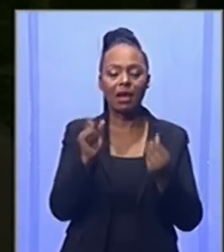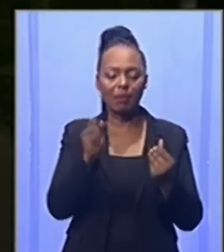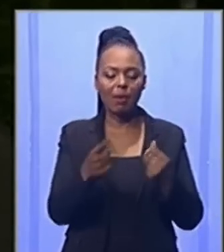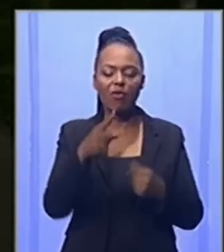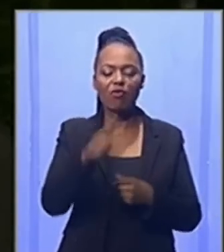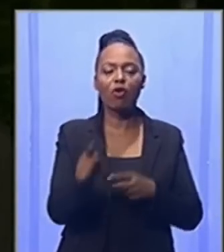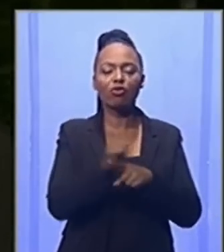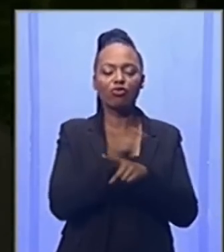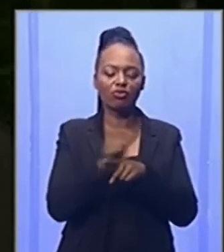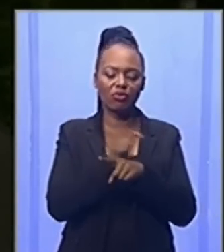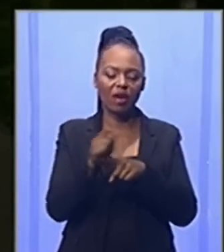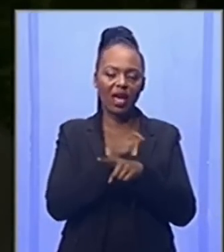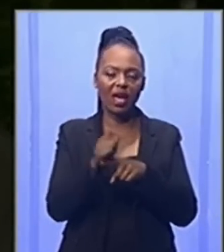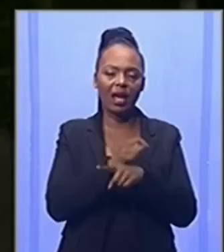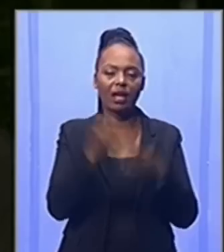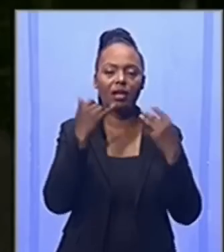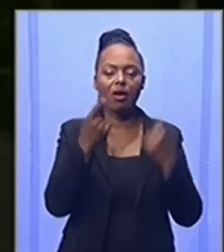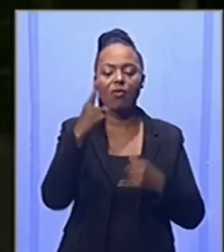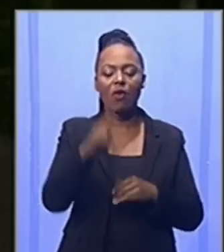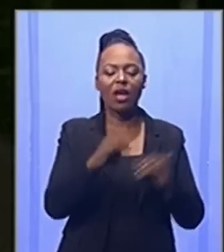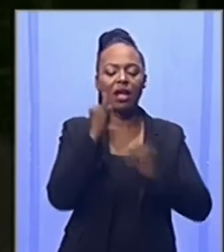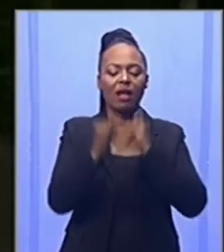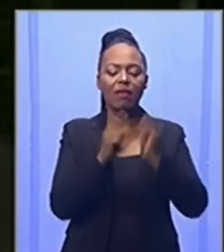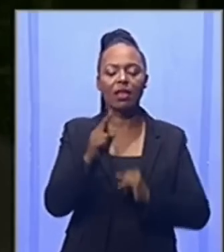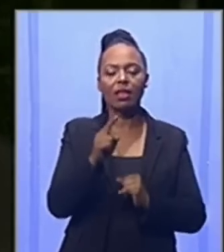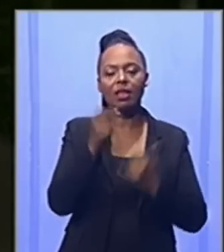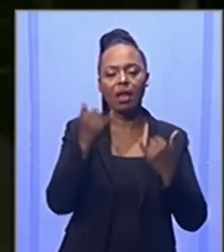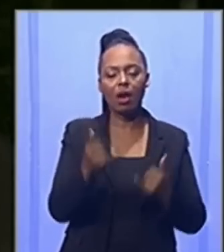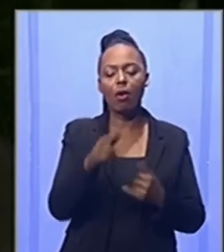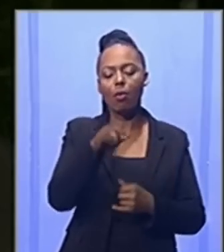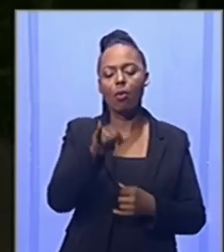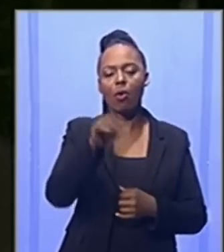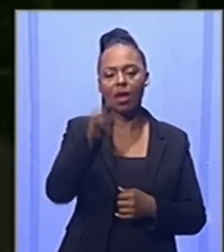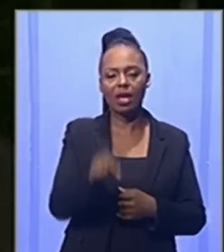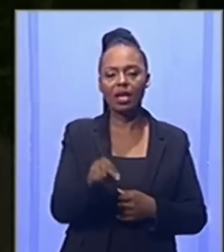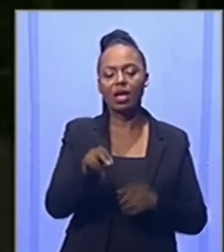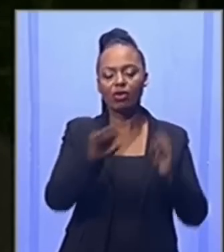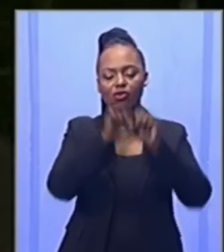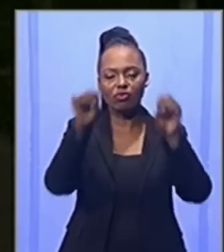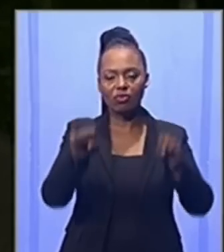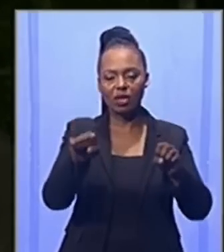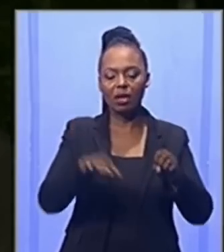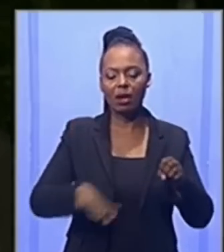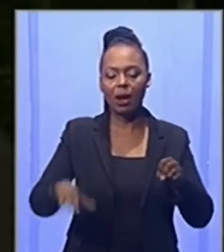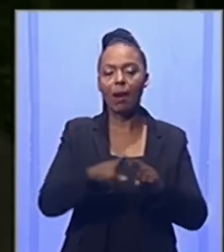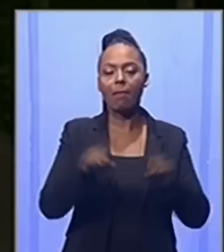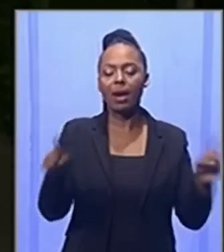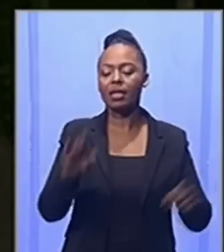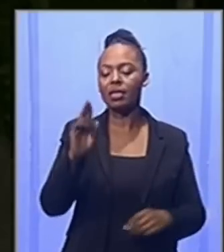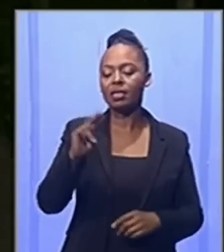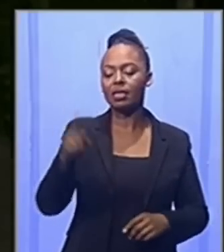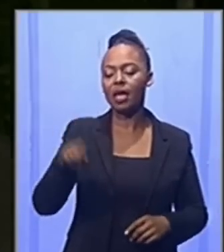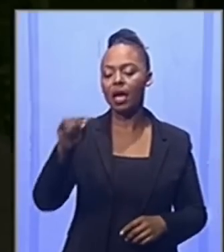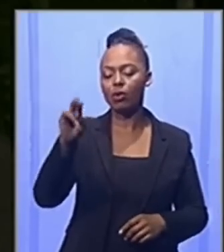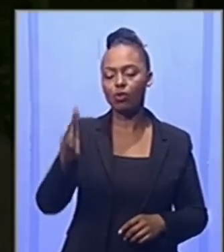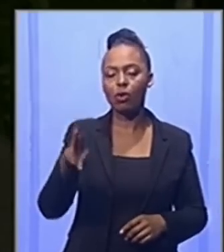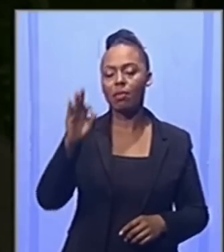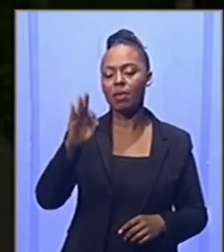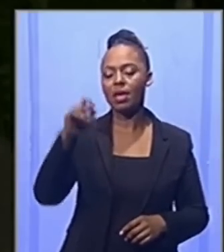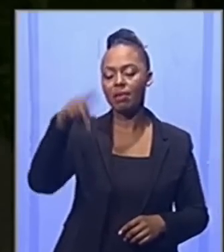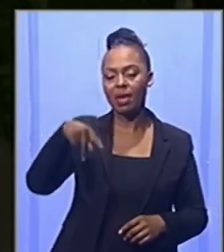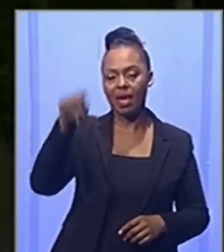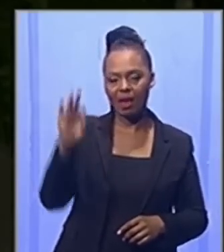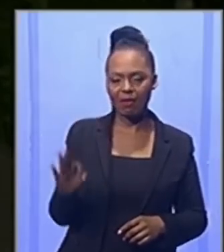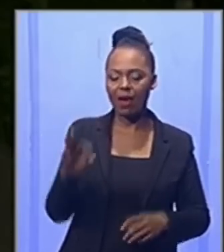our polling agents for the 11,000 polling station blocked by ZANU-PF. We cannot accept that. We